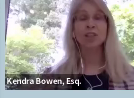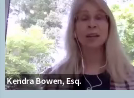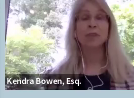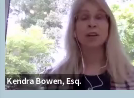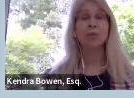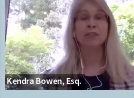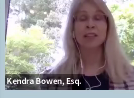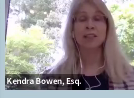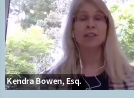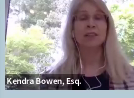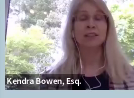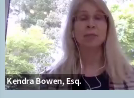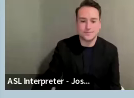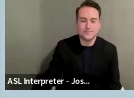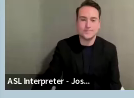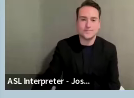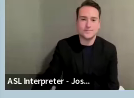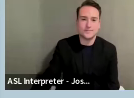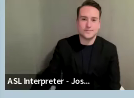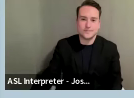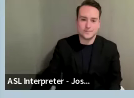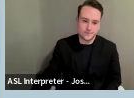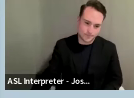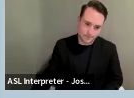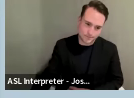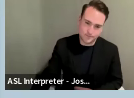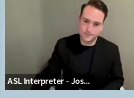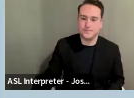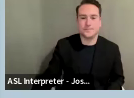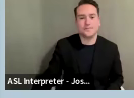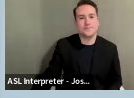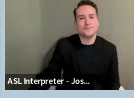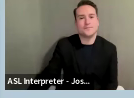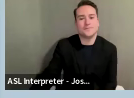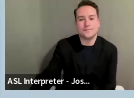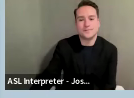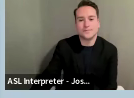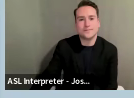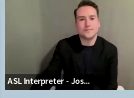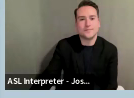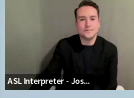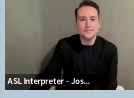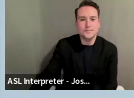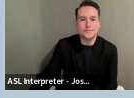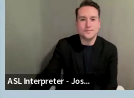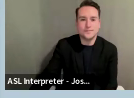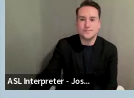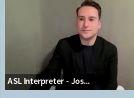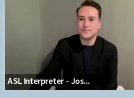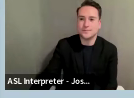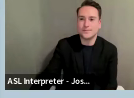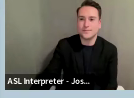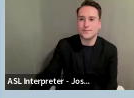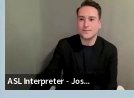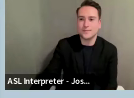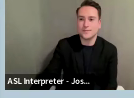And Michael, you just let me know when you're ready to start the seminar, when you're going to let everyone in, okay? Sure thing. Yeah, I was just about to say I will let